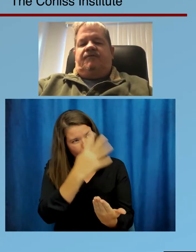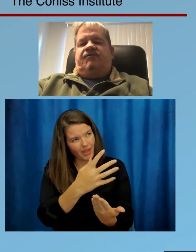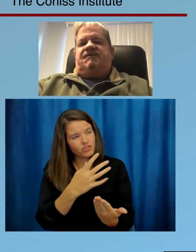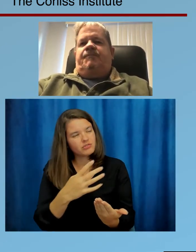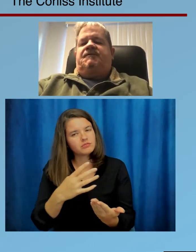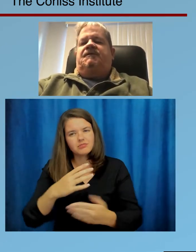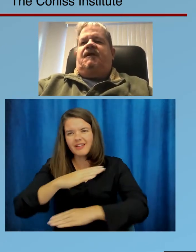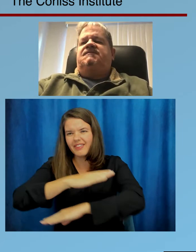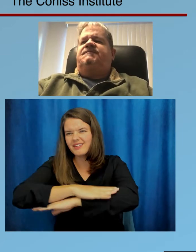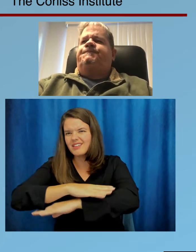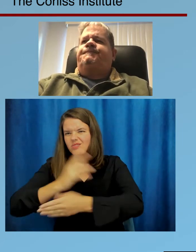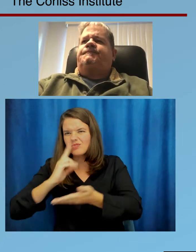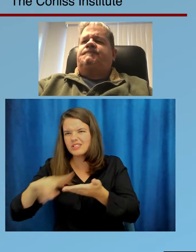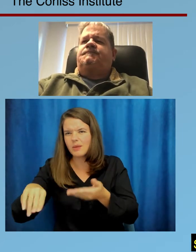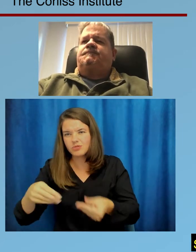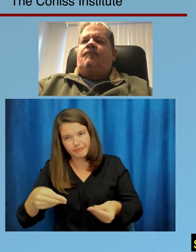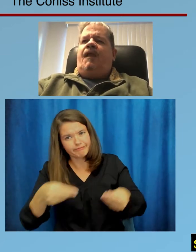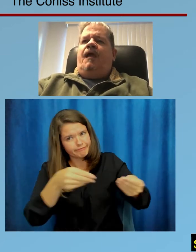arrive at the reception desk.